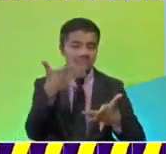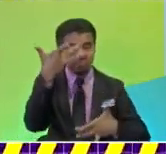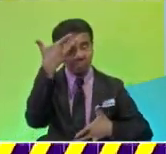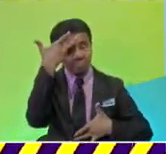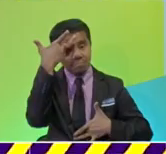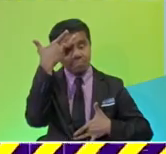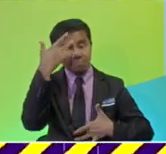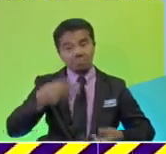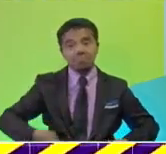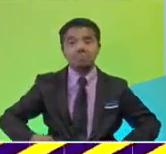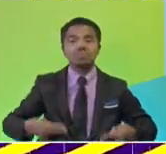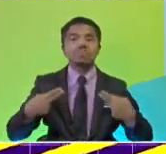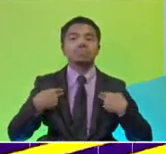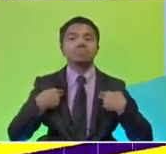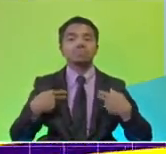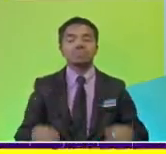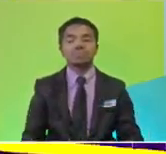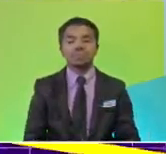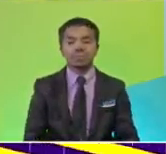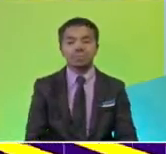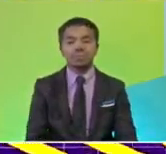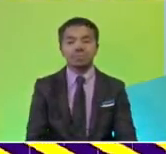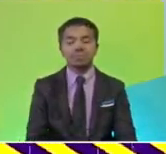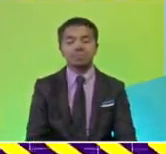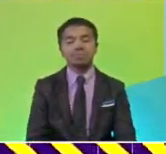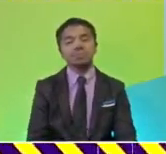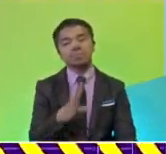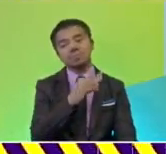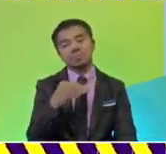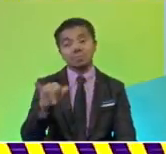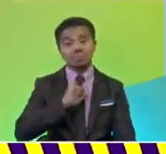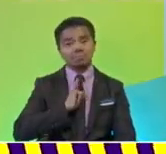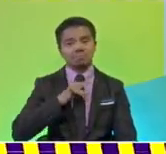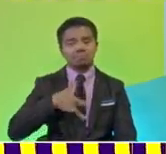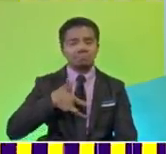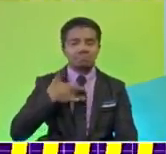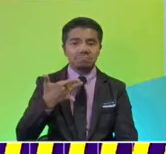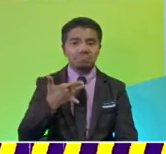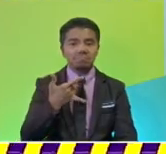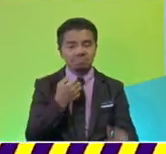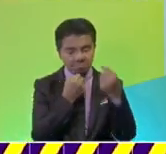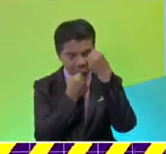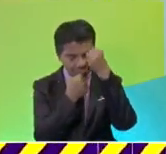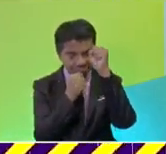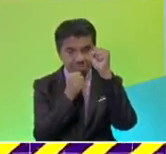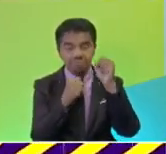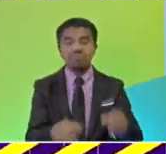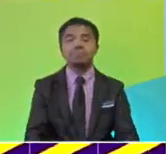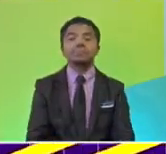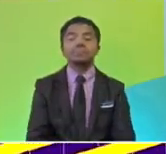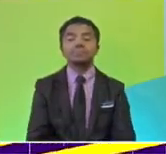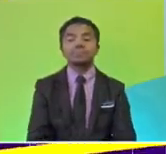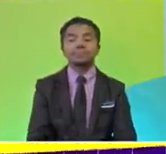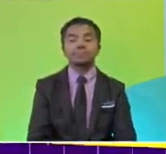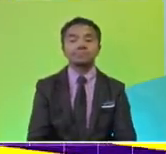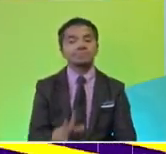not better yet. It has made me very sad. Fishing is the only sport I can do, and it's so